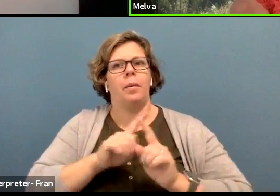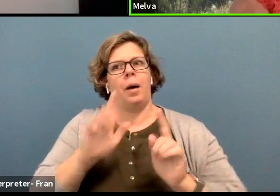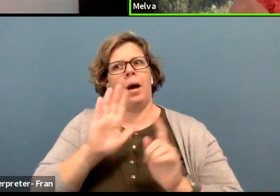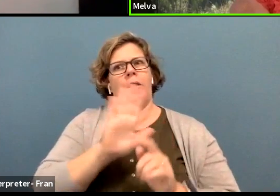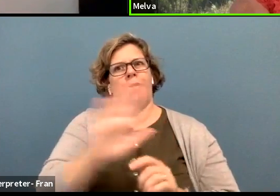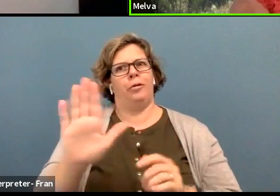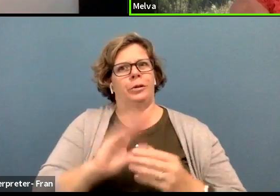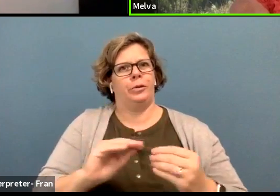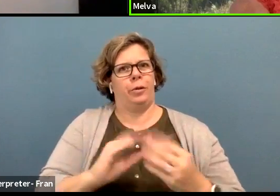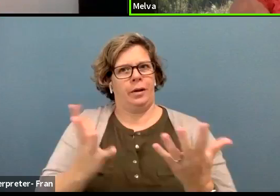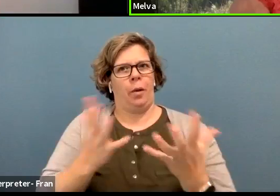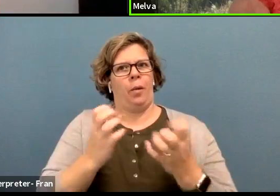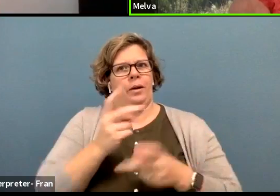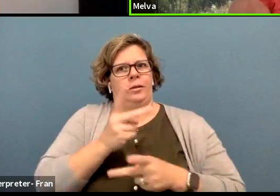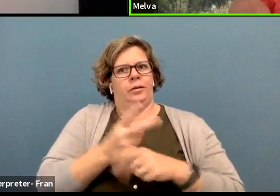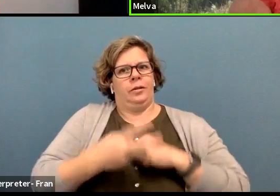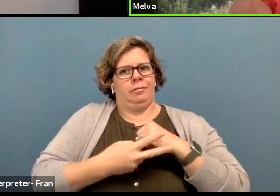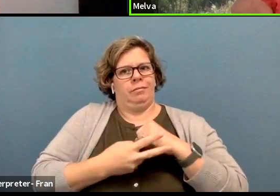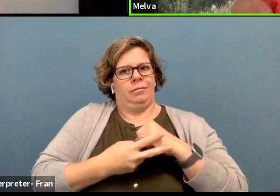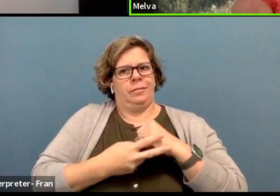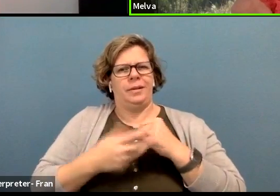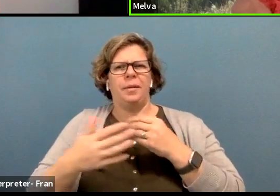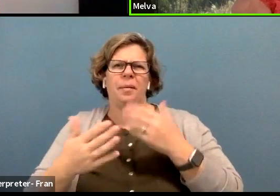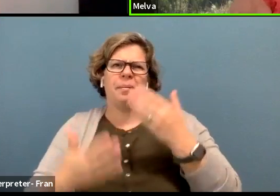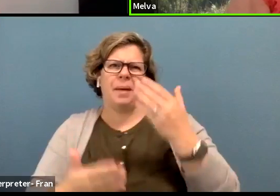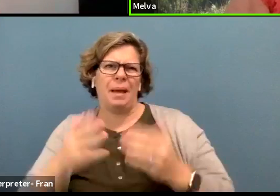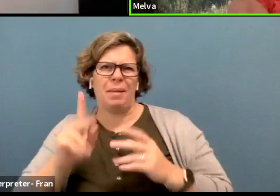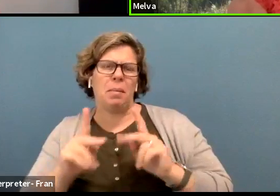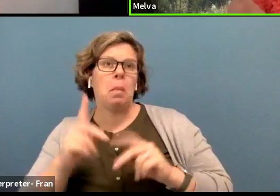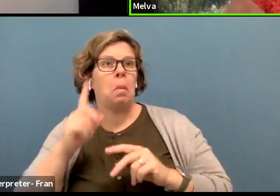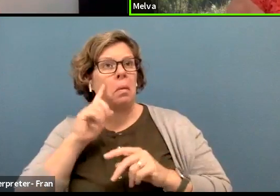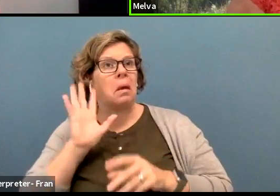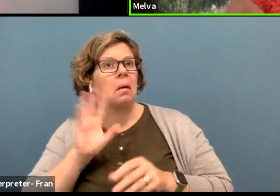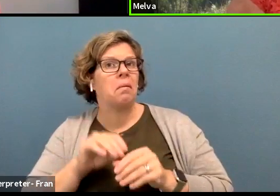people who don't think that they made much difference,